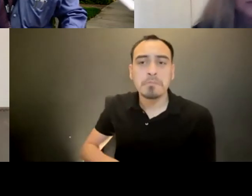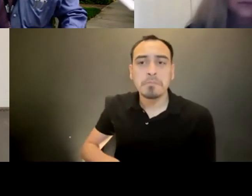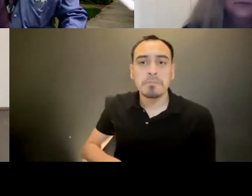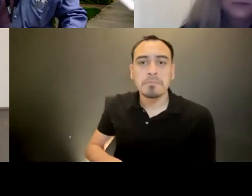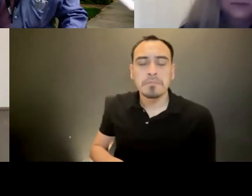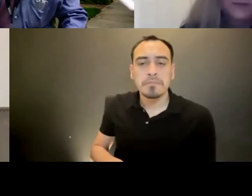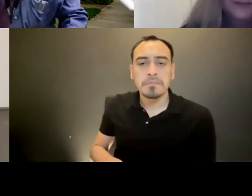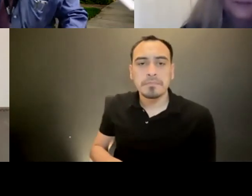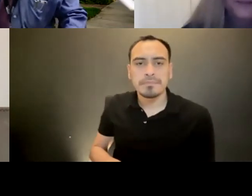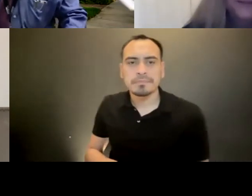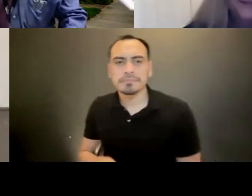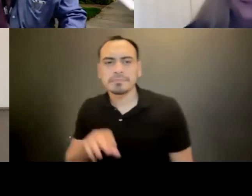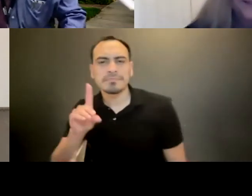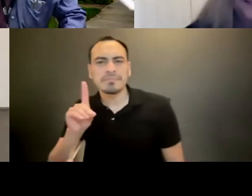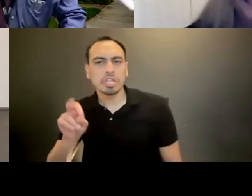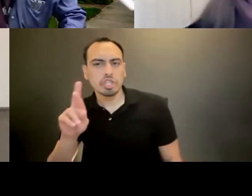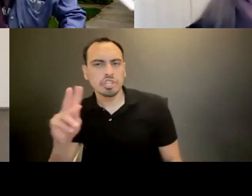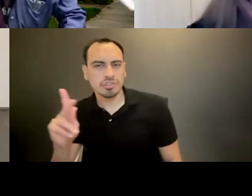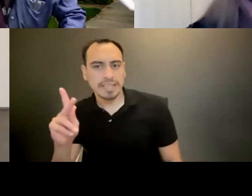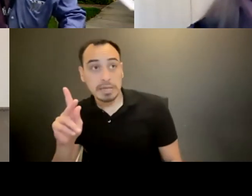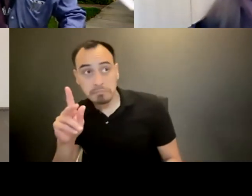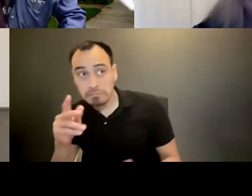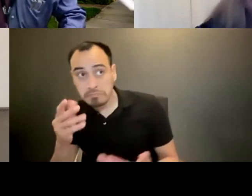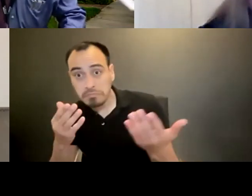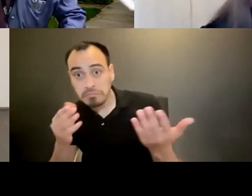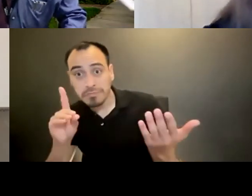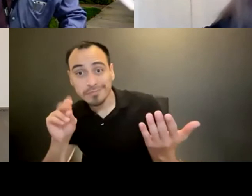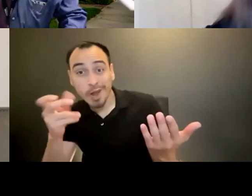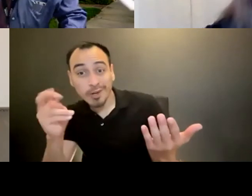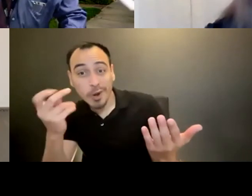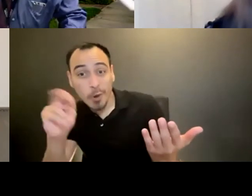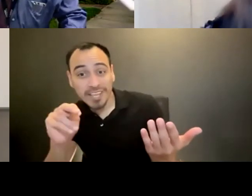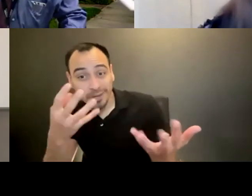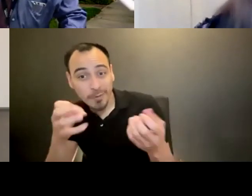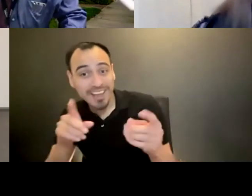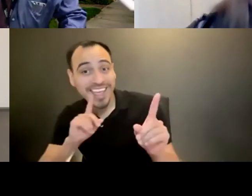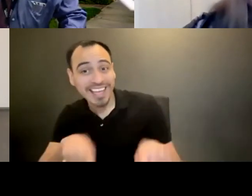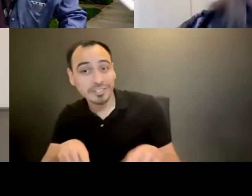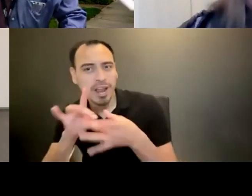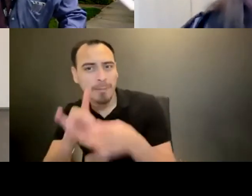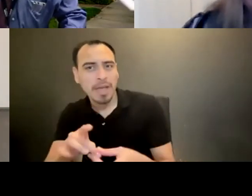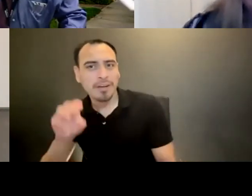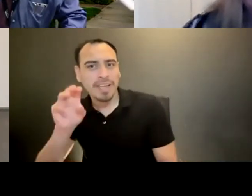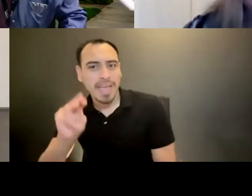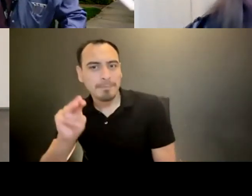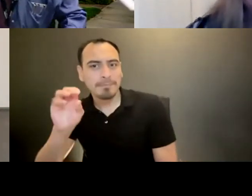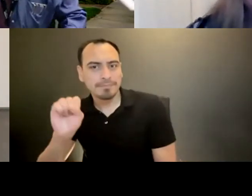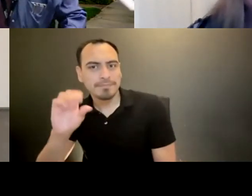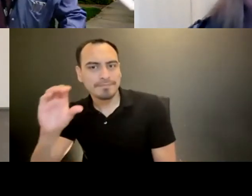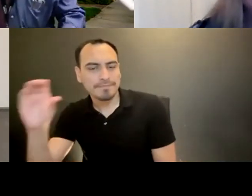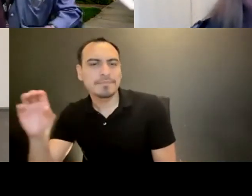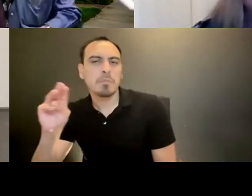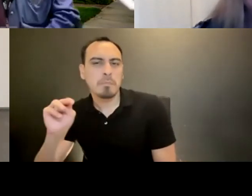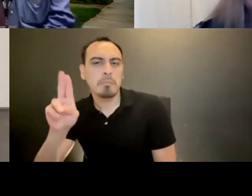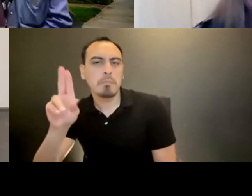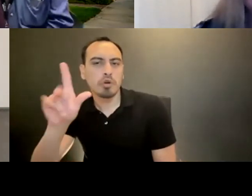I don't know if Dr. Cohen wants to answer the question about the multi-system inflammatory syndrome. I know that